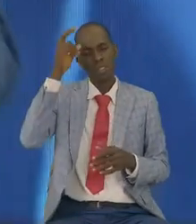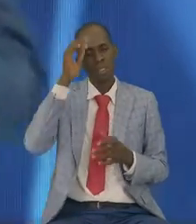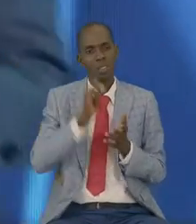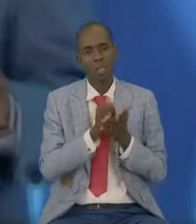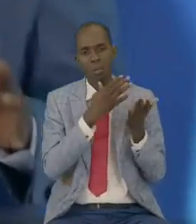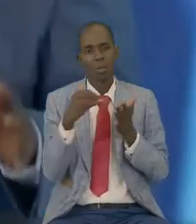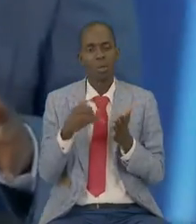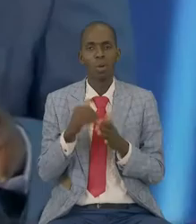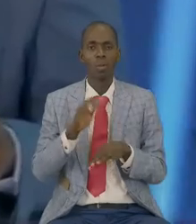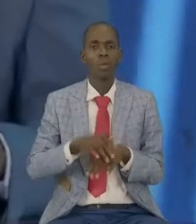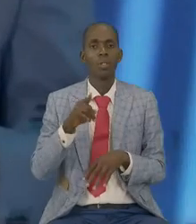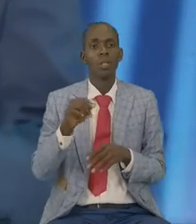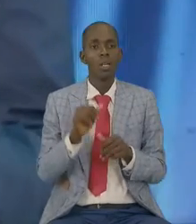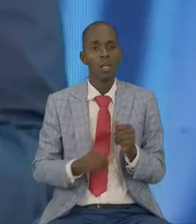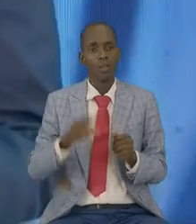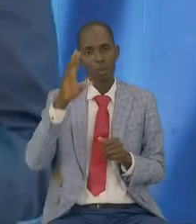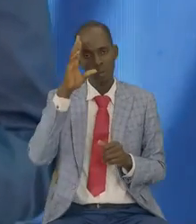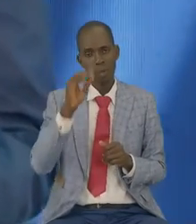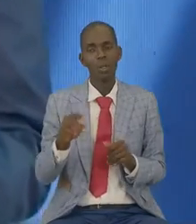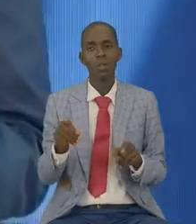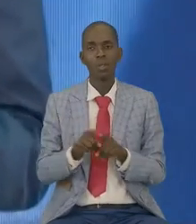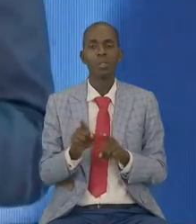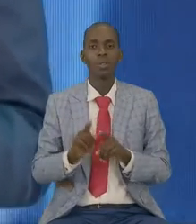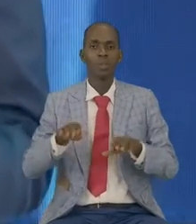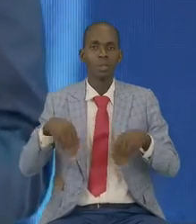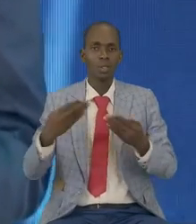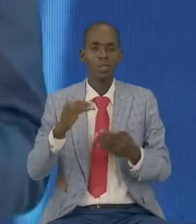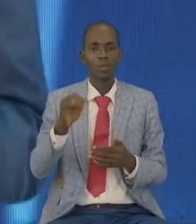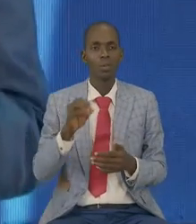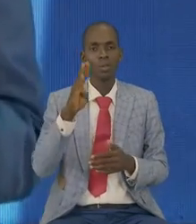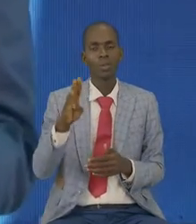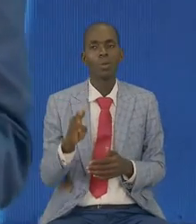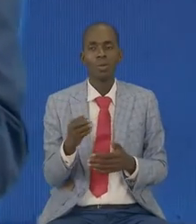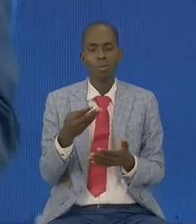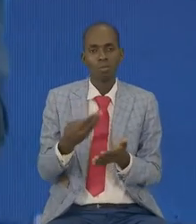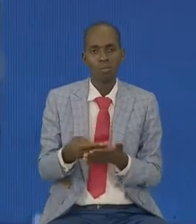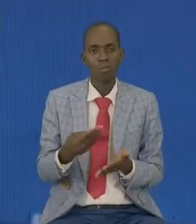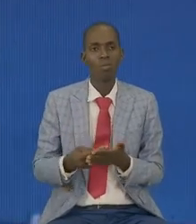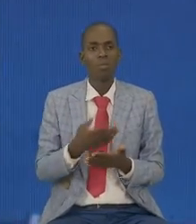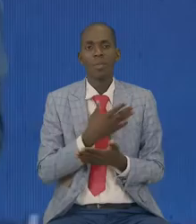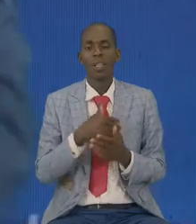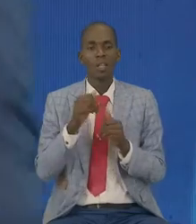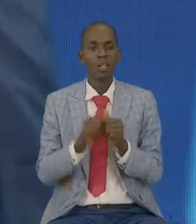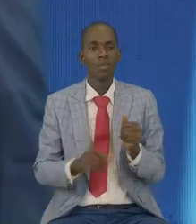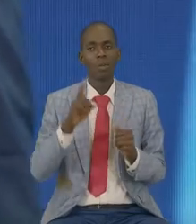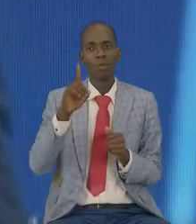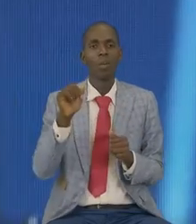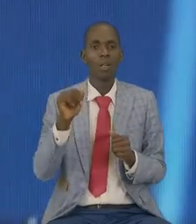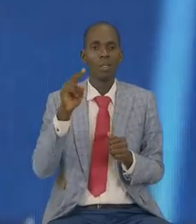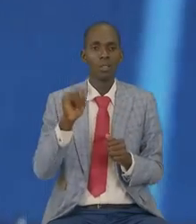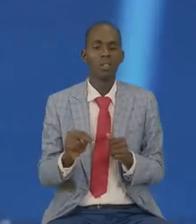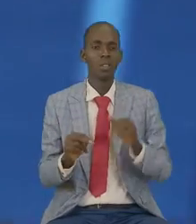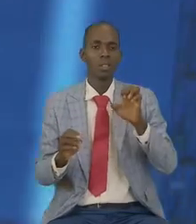him. Every man also gave him a piece of money, and everyone